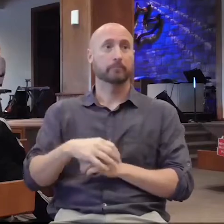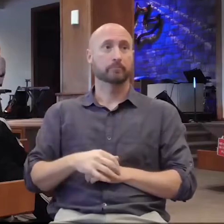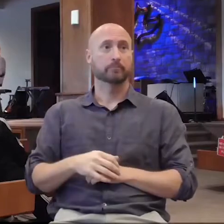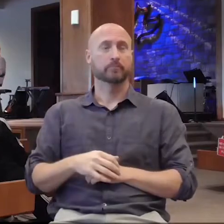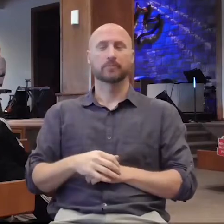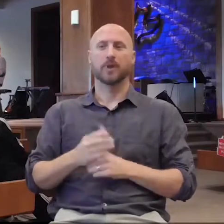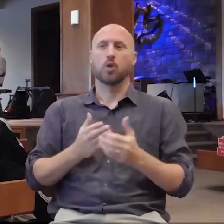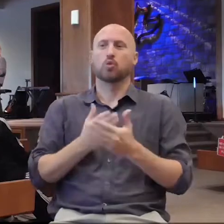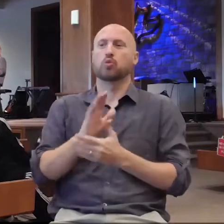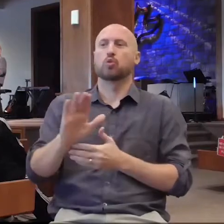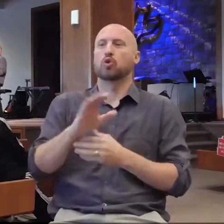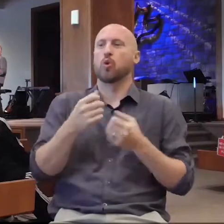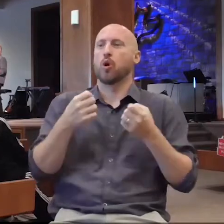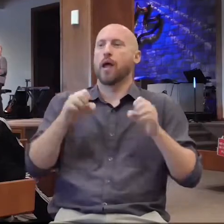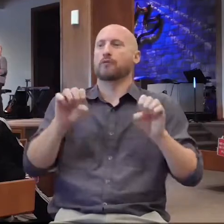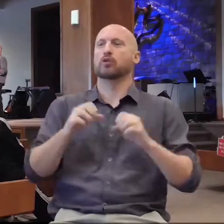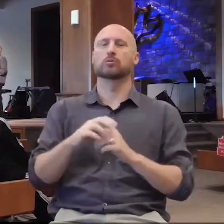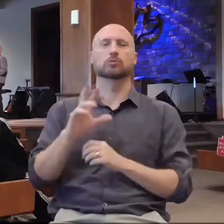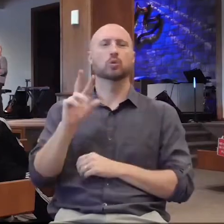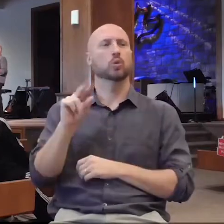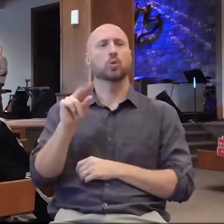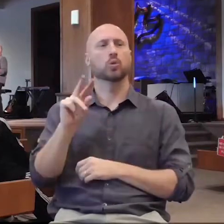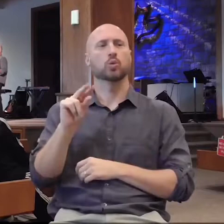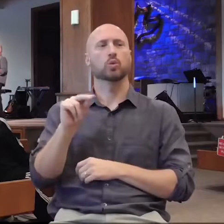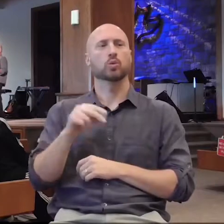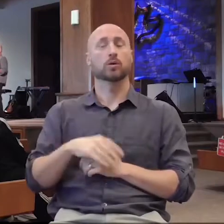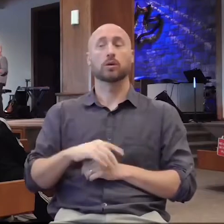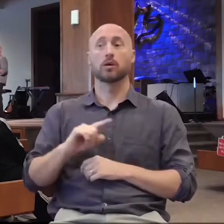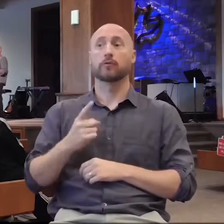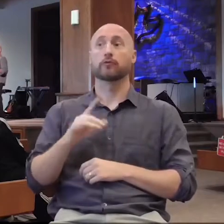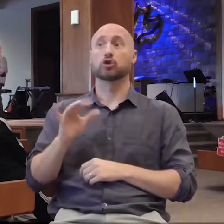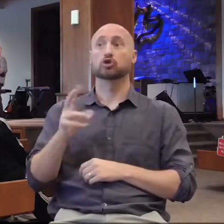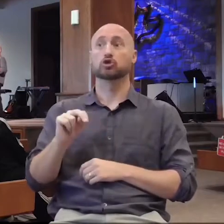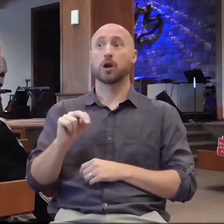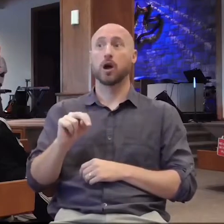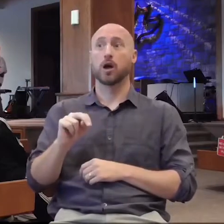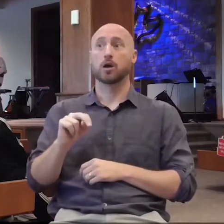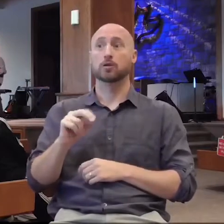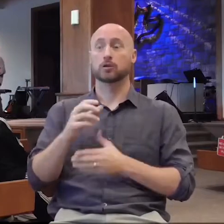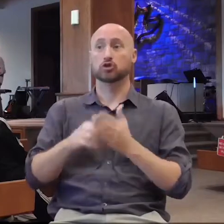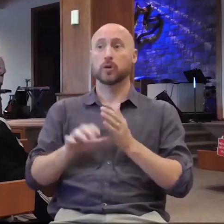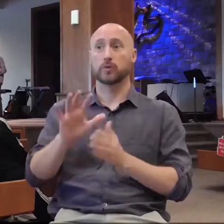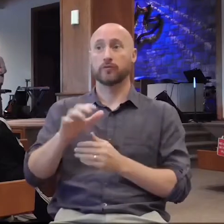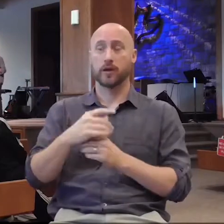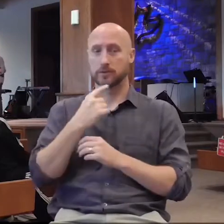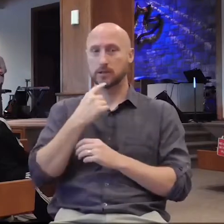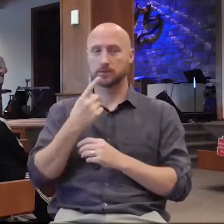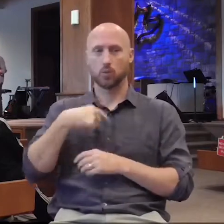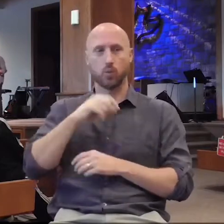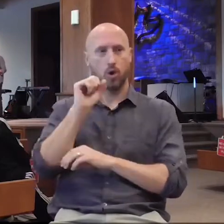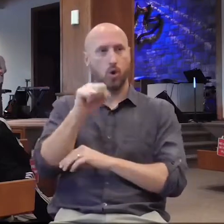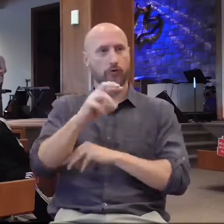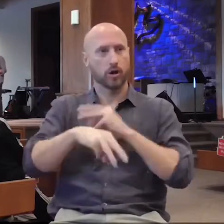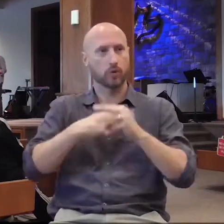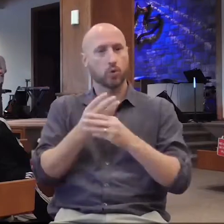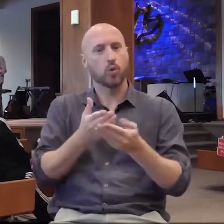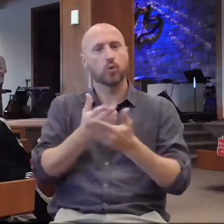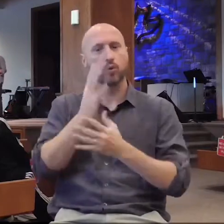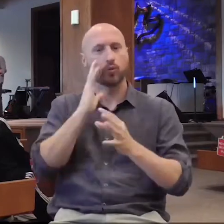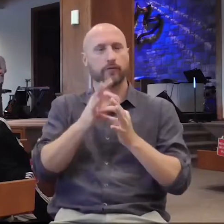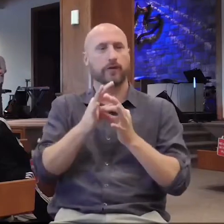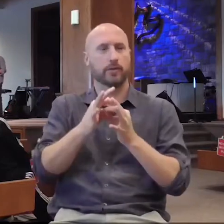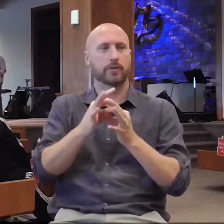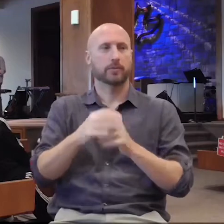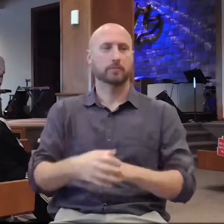effort. It says, 1 John 5 says, we overcome the world by our faith, even by your